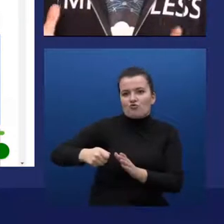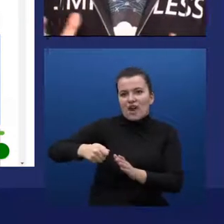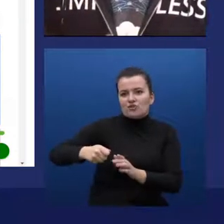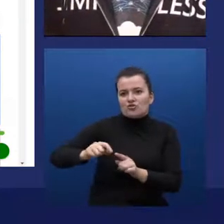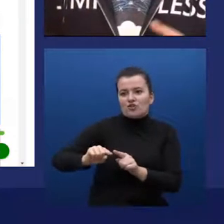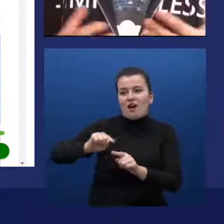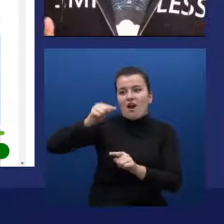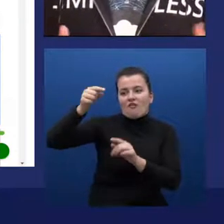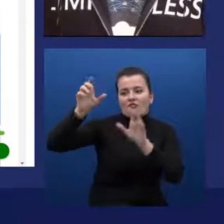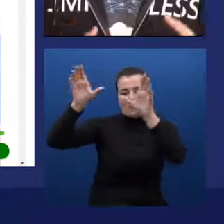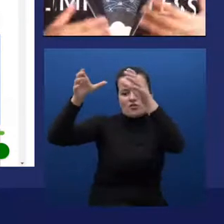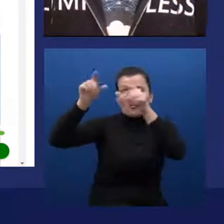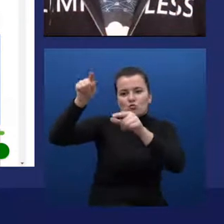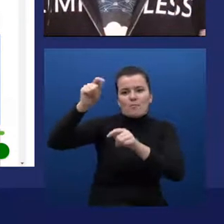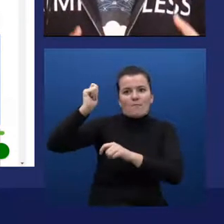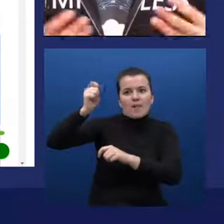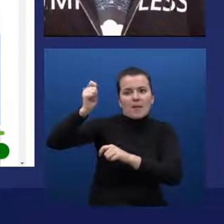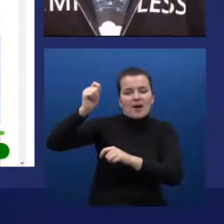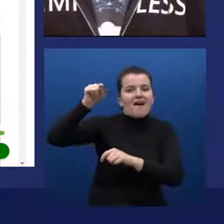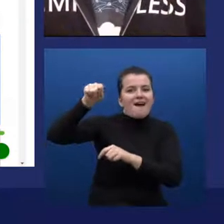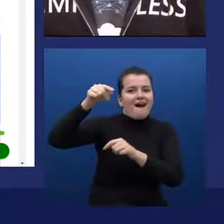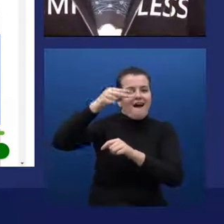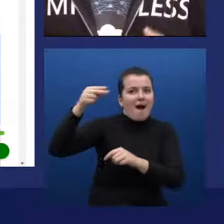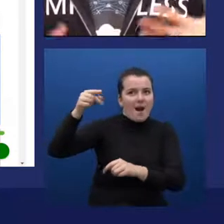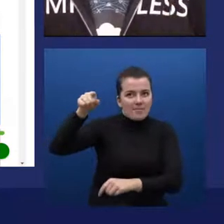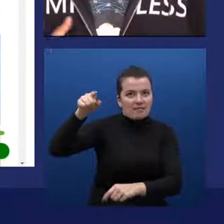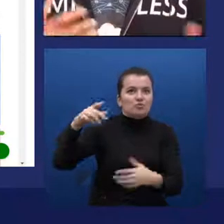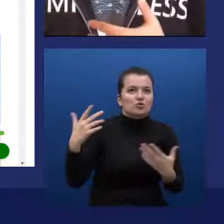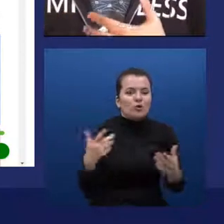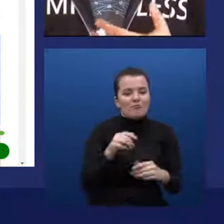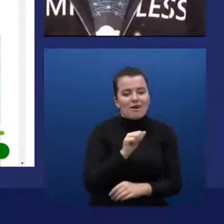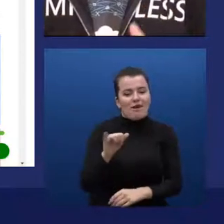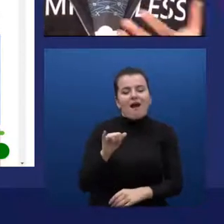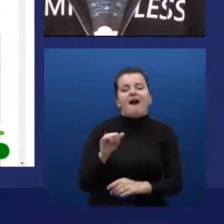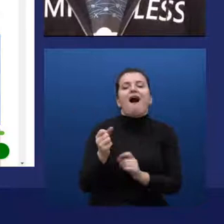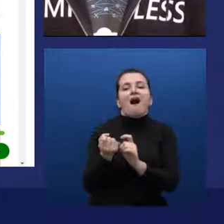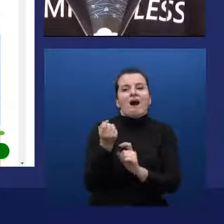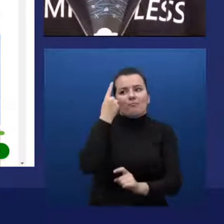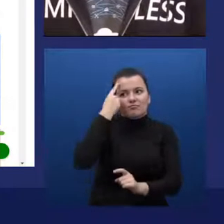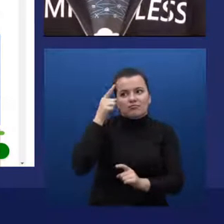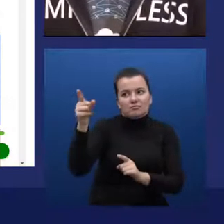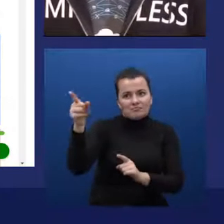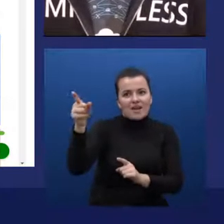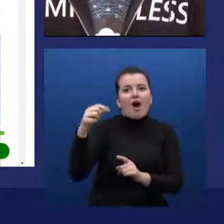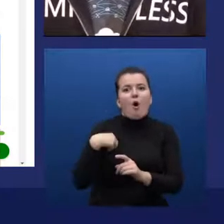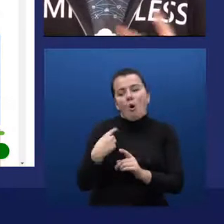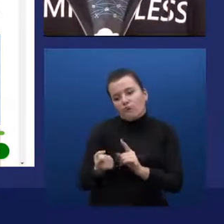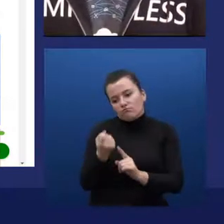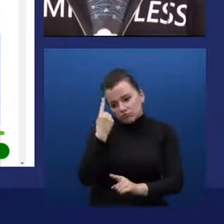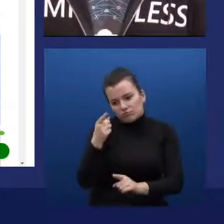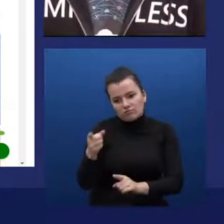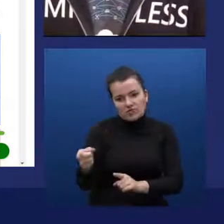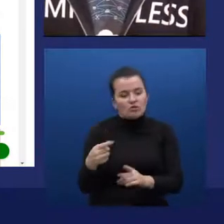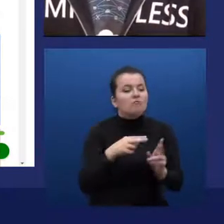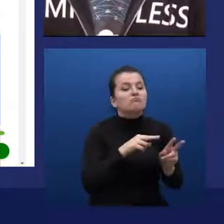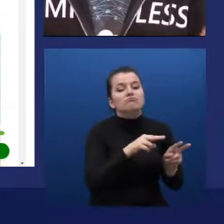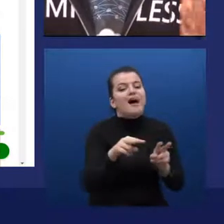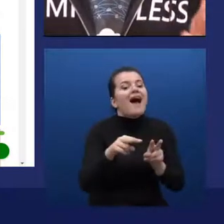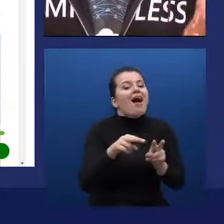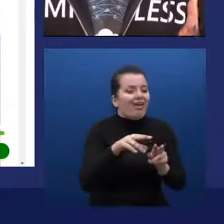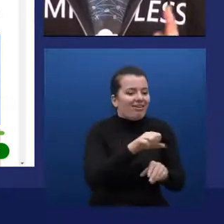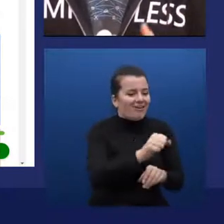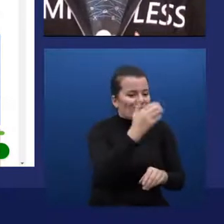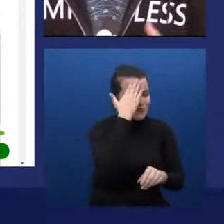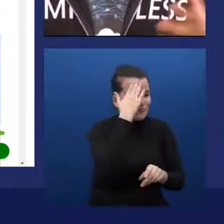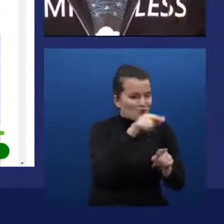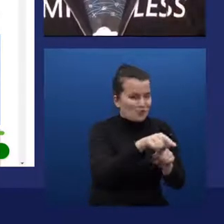Traders to do that ability of understanding what I'm looking at so that it actually can go forth and do camps, right? So now we've taken these two objects, and